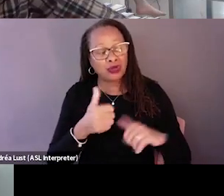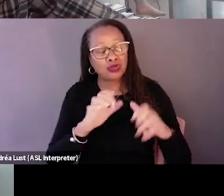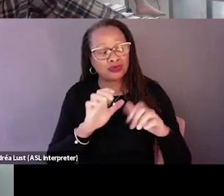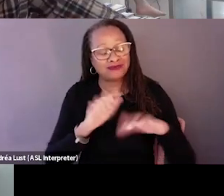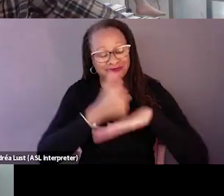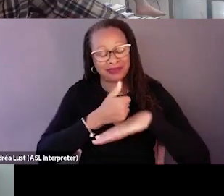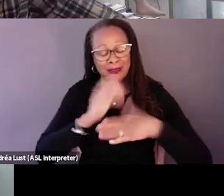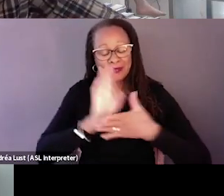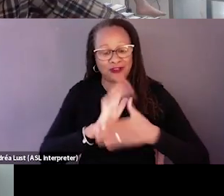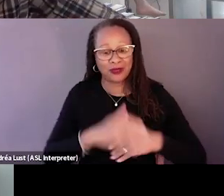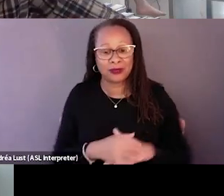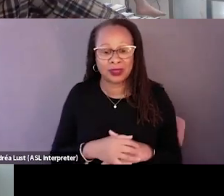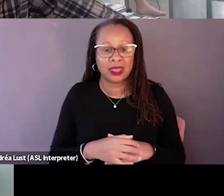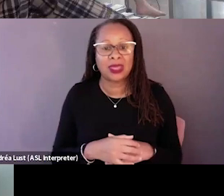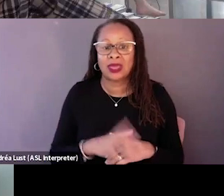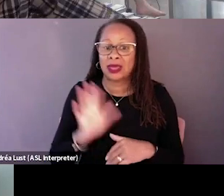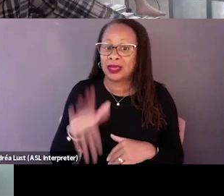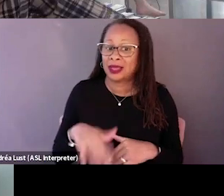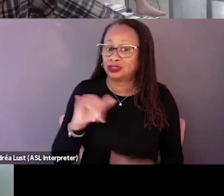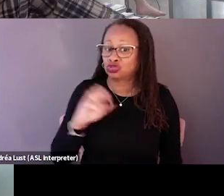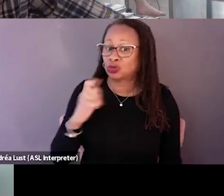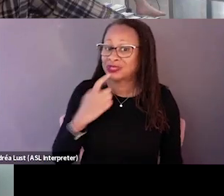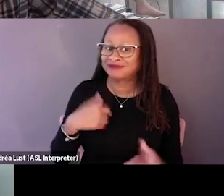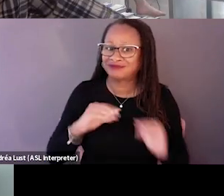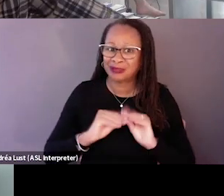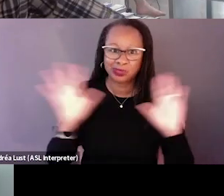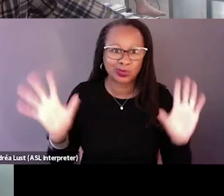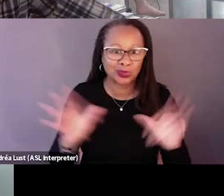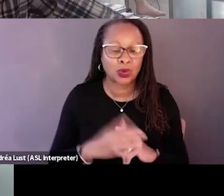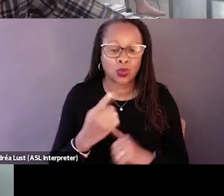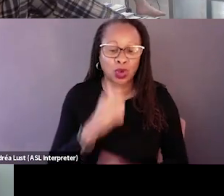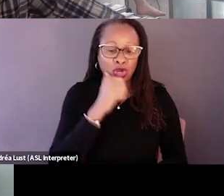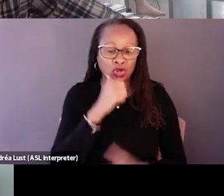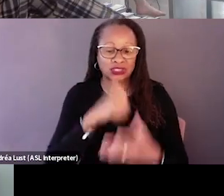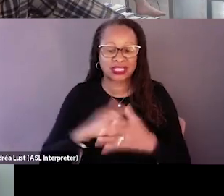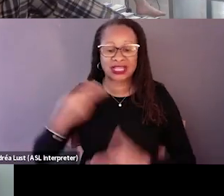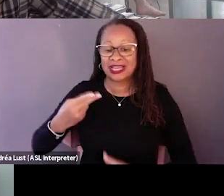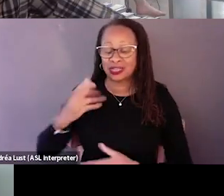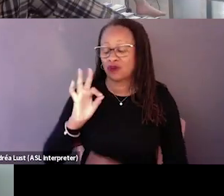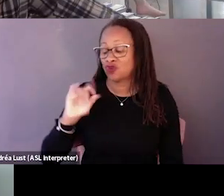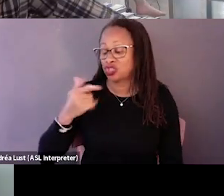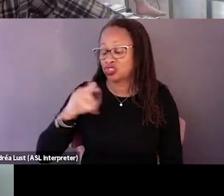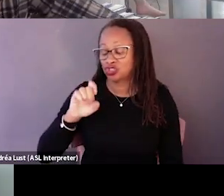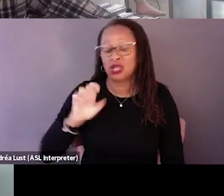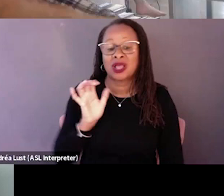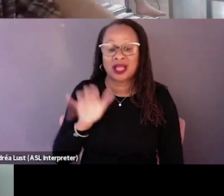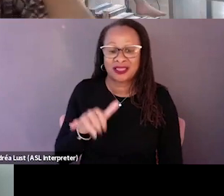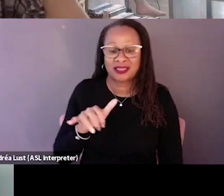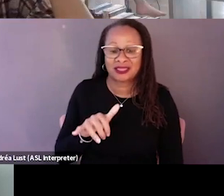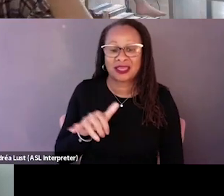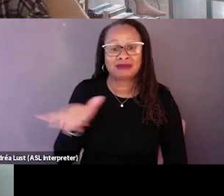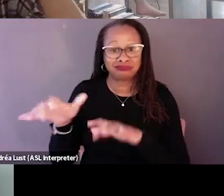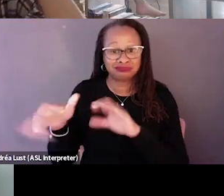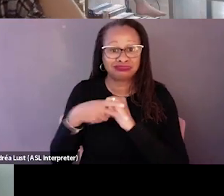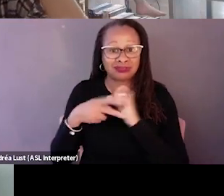you? Absolutely. And in fact, one of the girls in the historical footage that was we